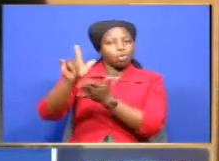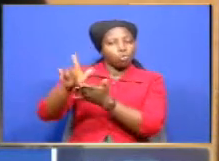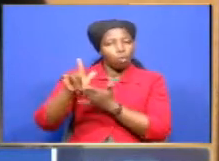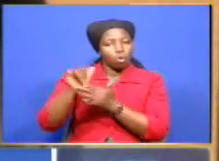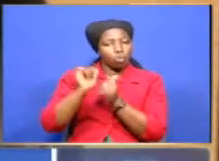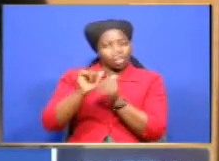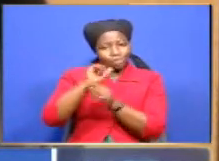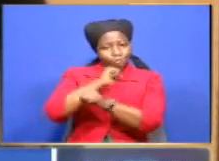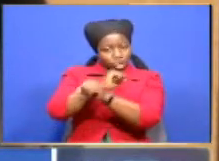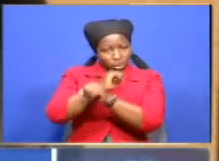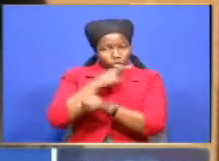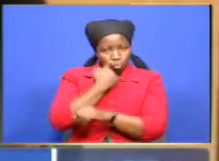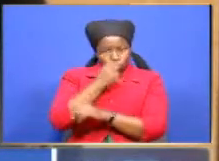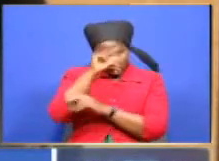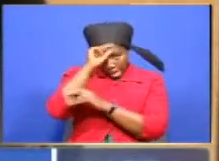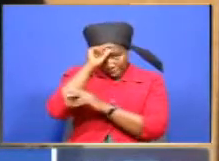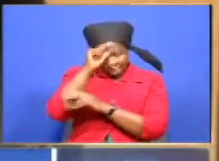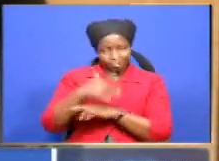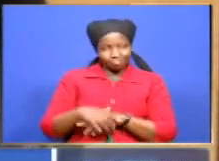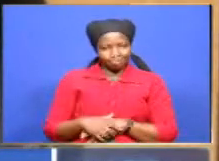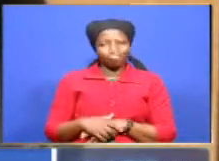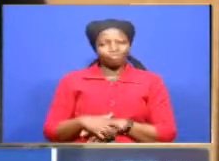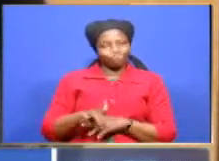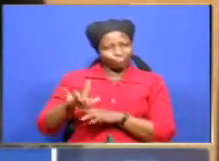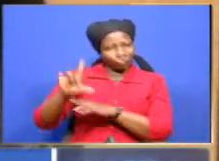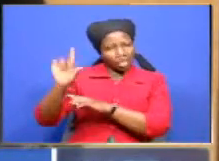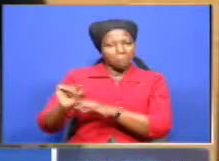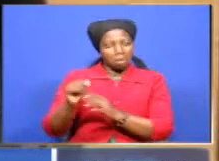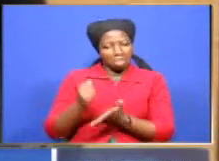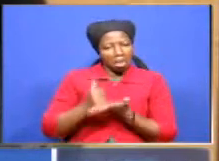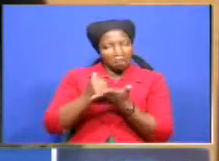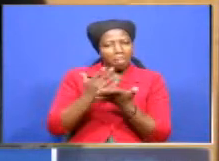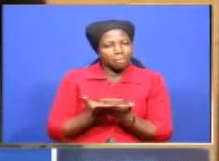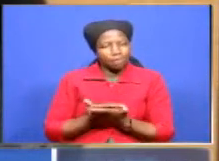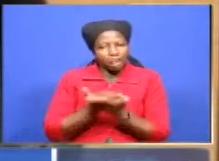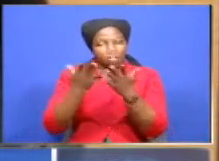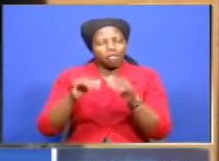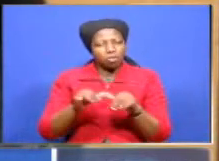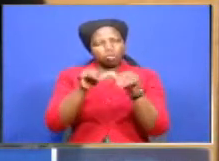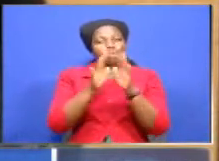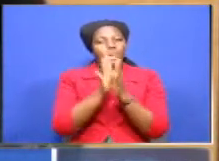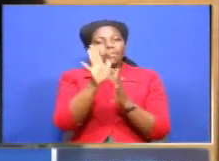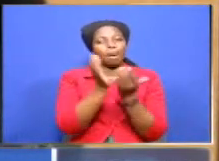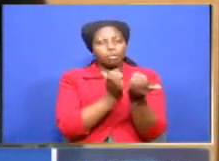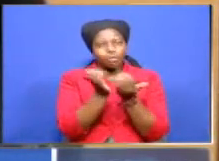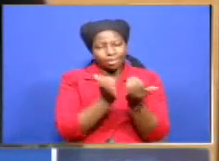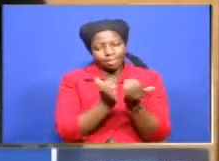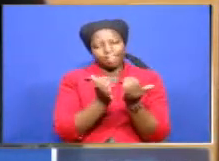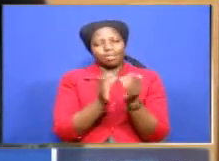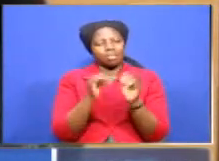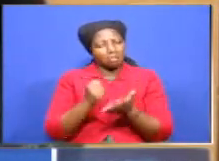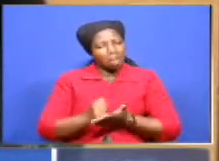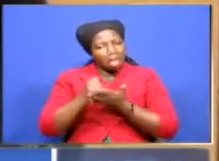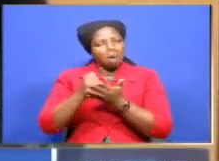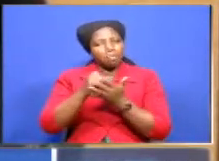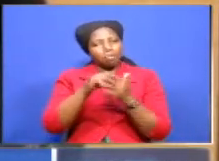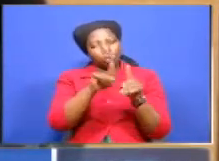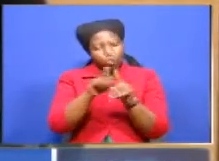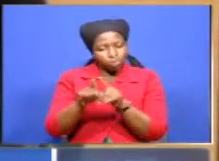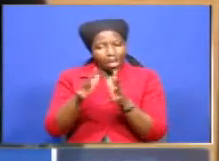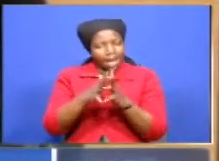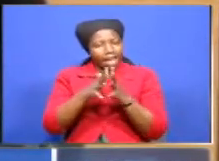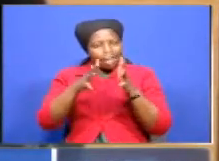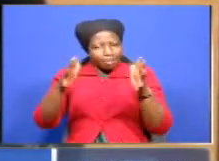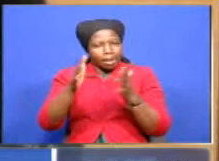by government at affordable rates, to enable them, you know, sustain their businesses, to enable them to expand their